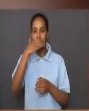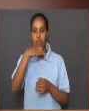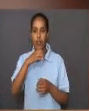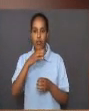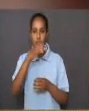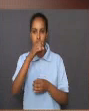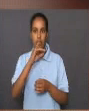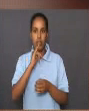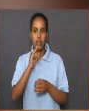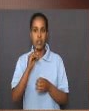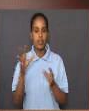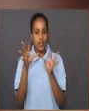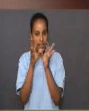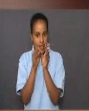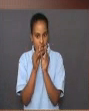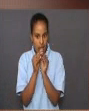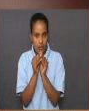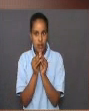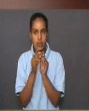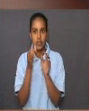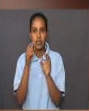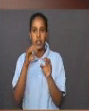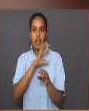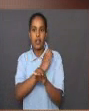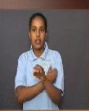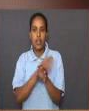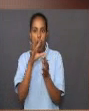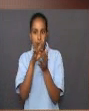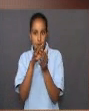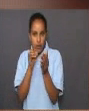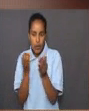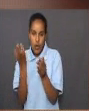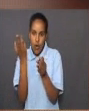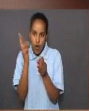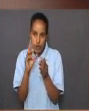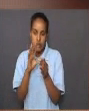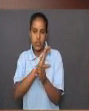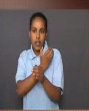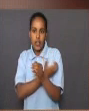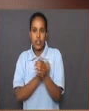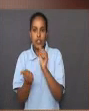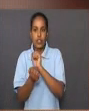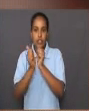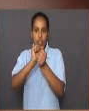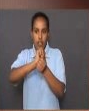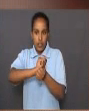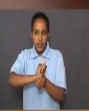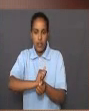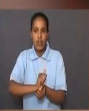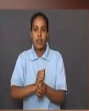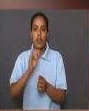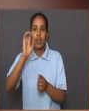The heat of solution is the sum of the energy absorbed or the energy